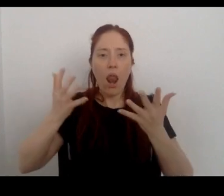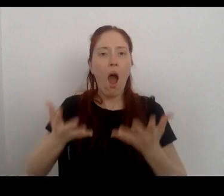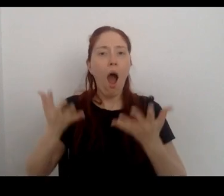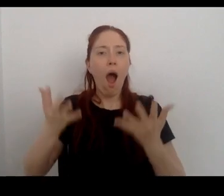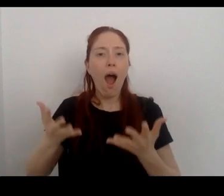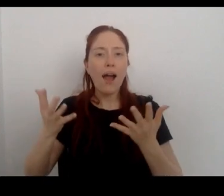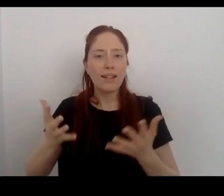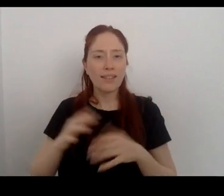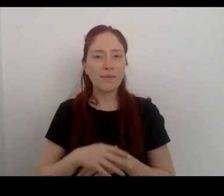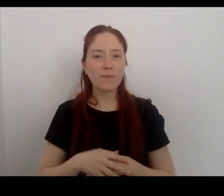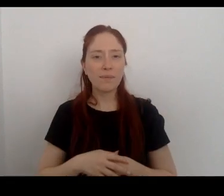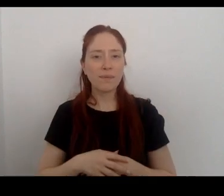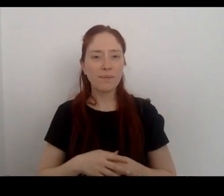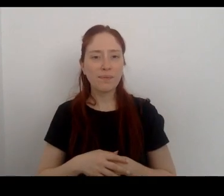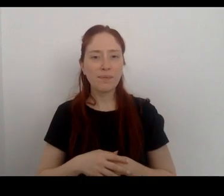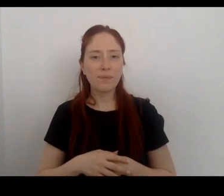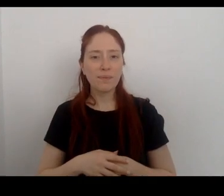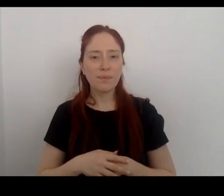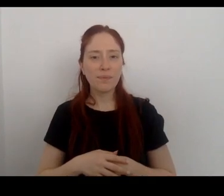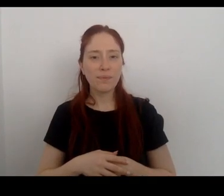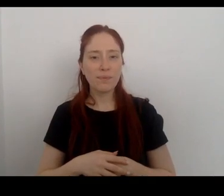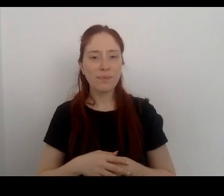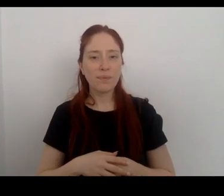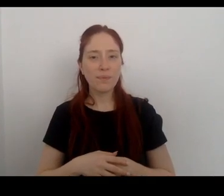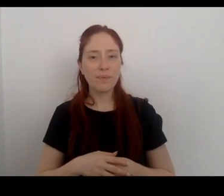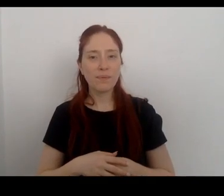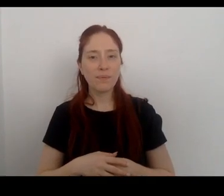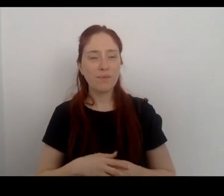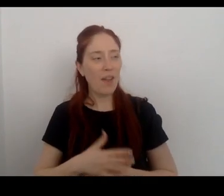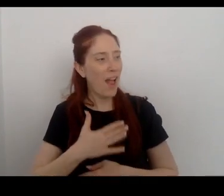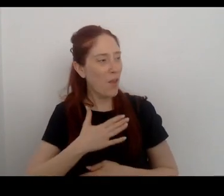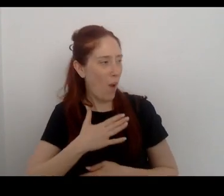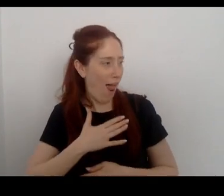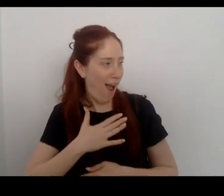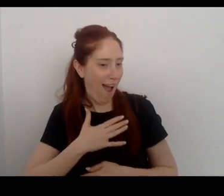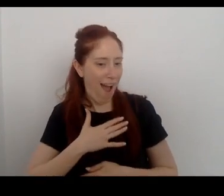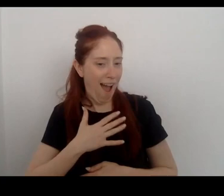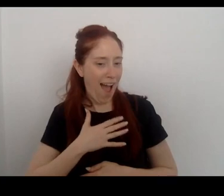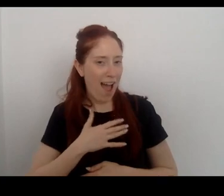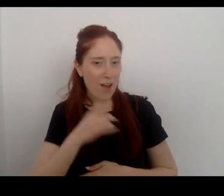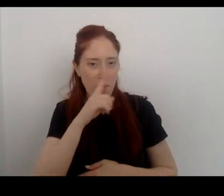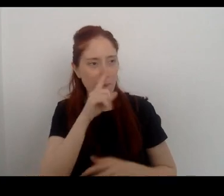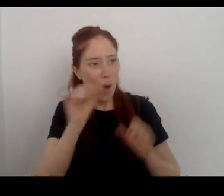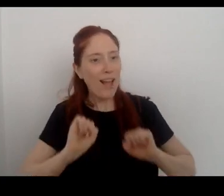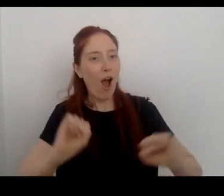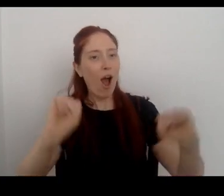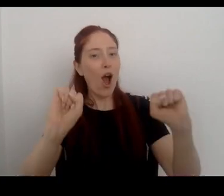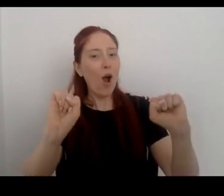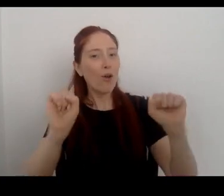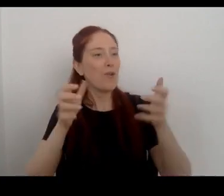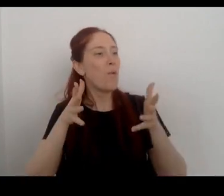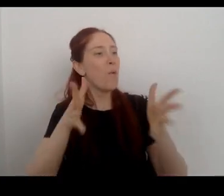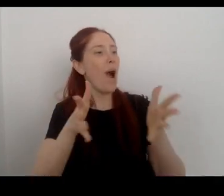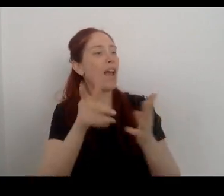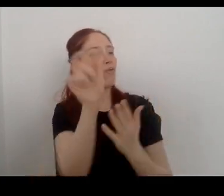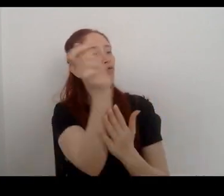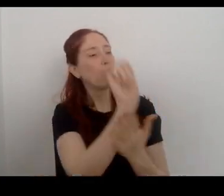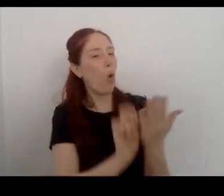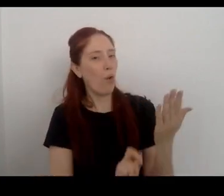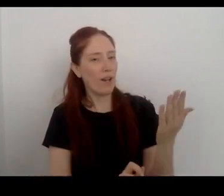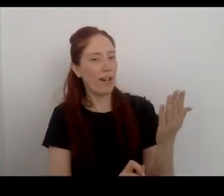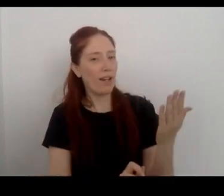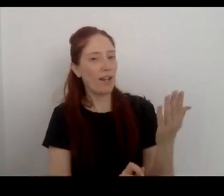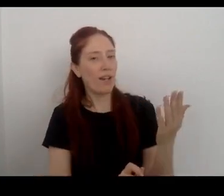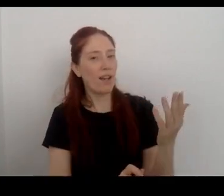Yeah, that's what I love about drawing, though, isn't it? That everyone has, you know, their own kind of vocabulary. Yeah. But I think for me, having to commit to